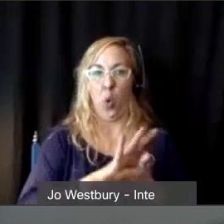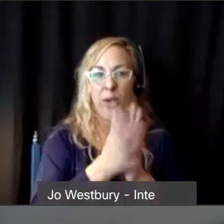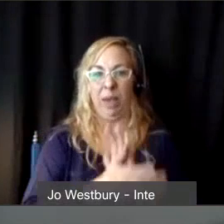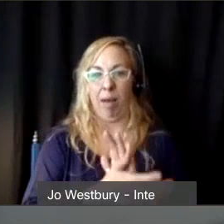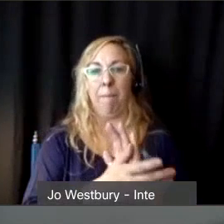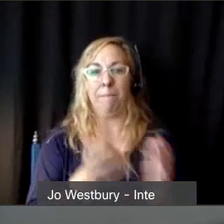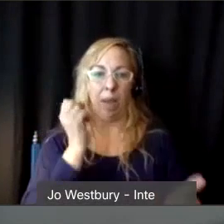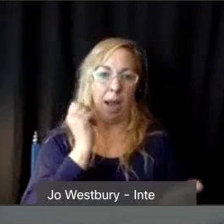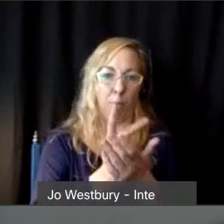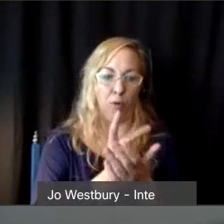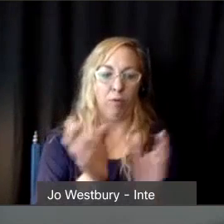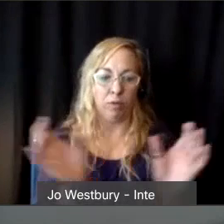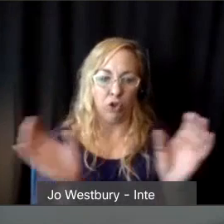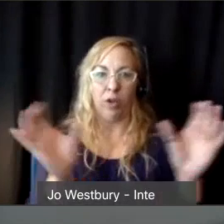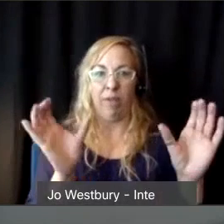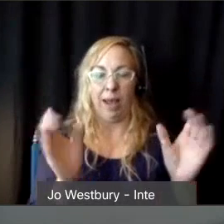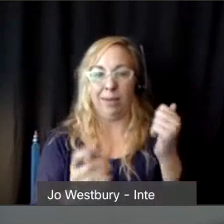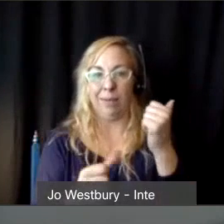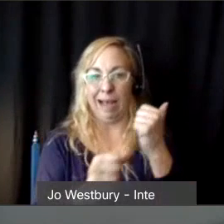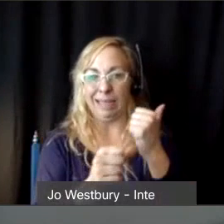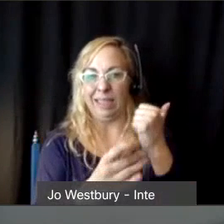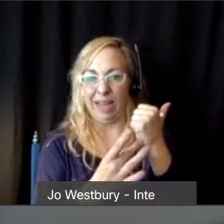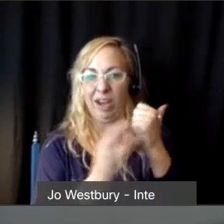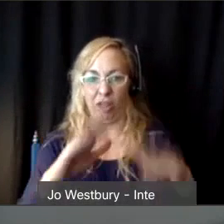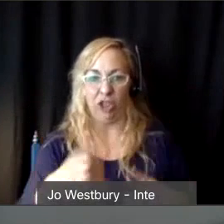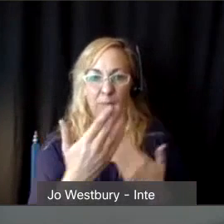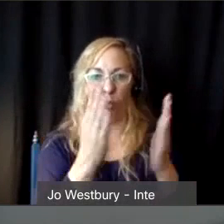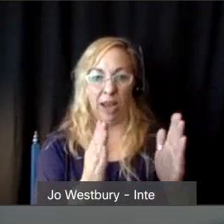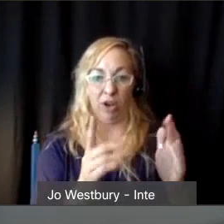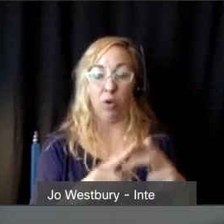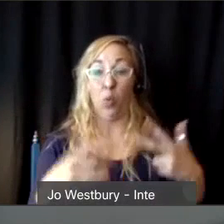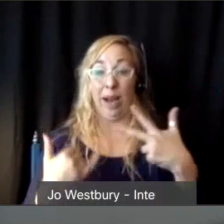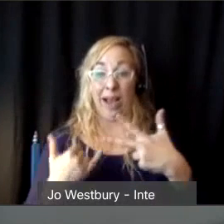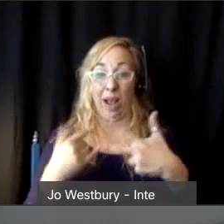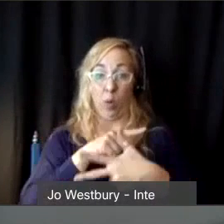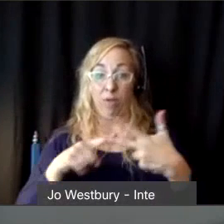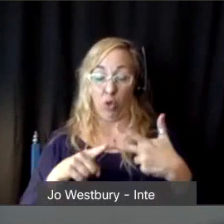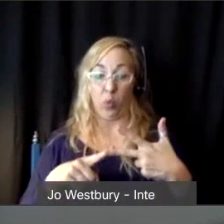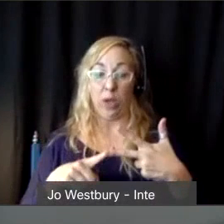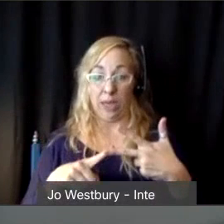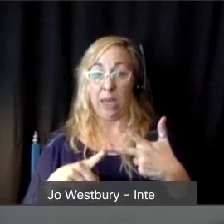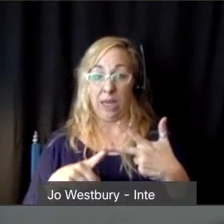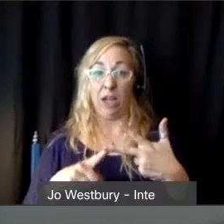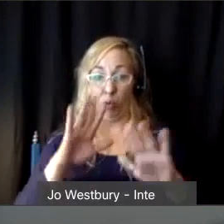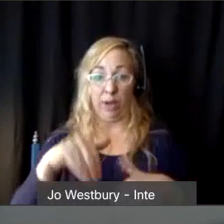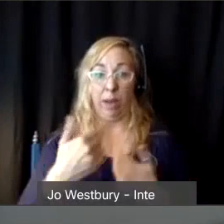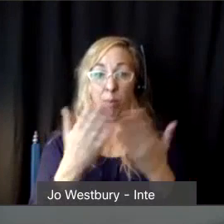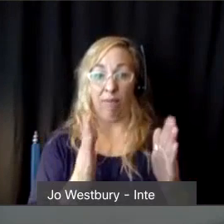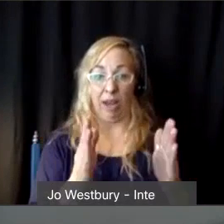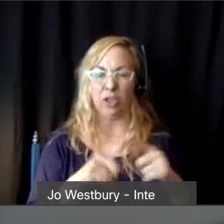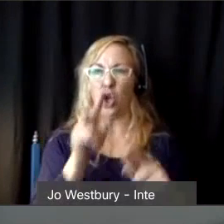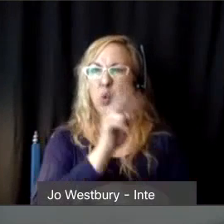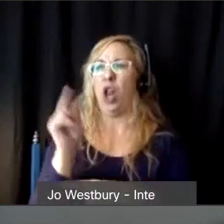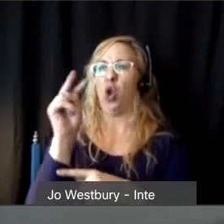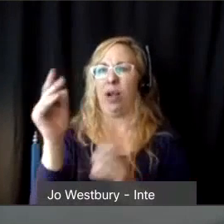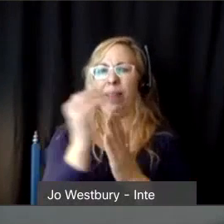have 2 or 3 now that we have an additional person. One of those 3 currently approved. And there, when you look in the drop-down box in MSAS, when the